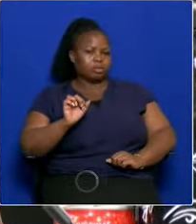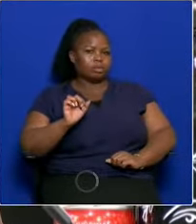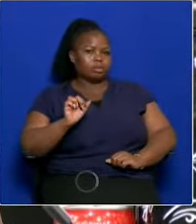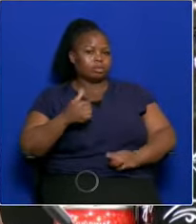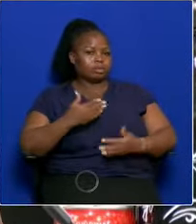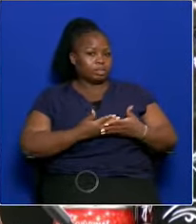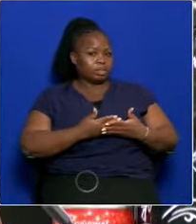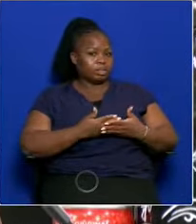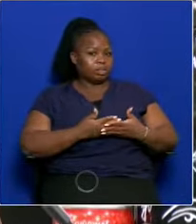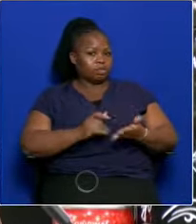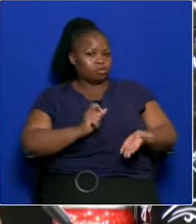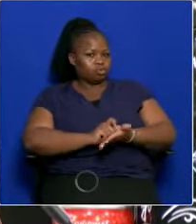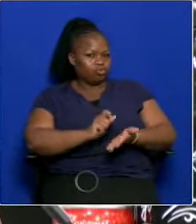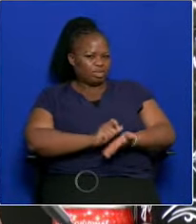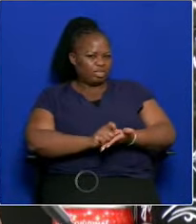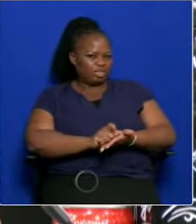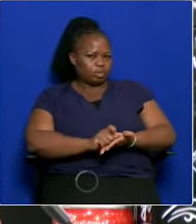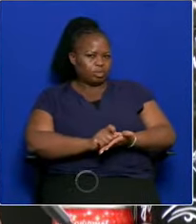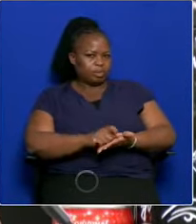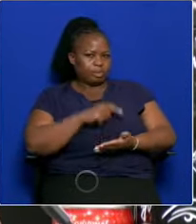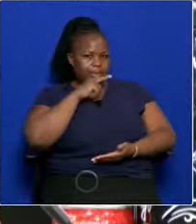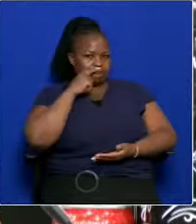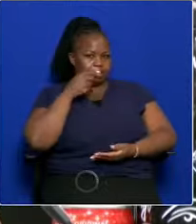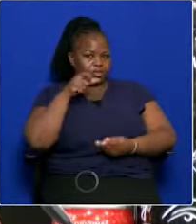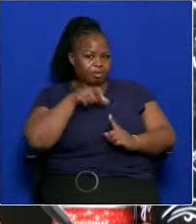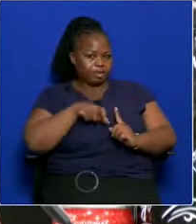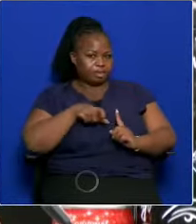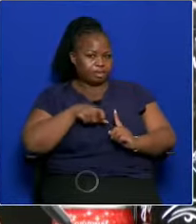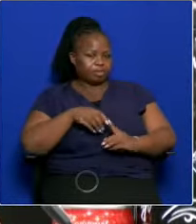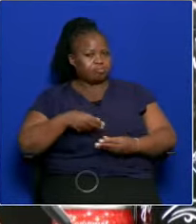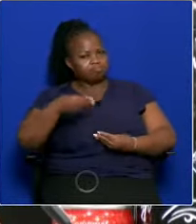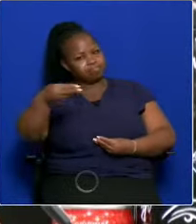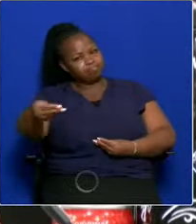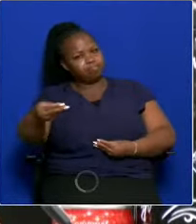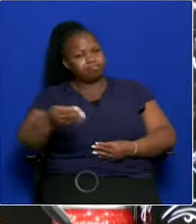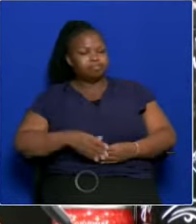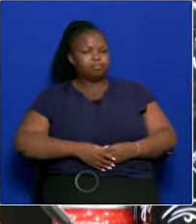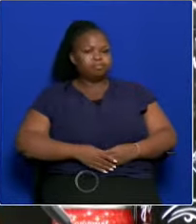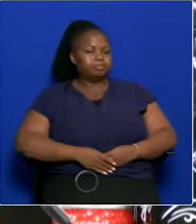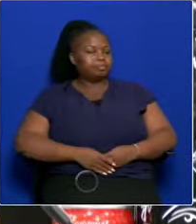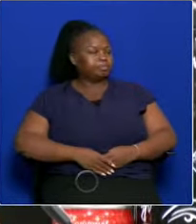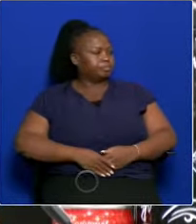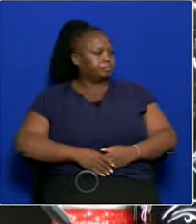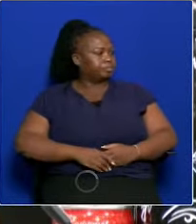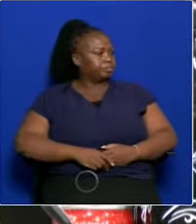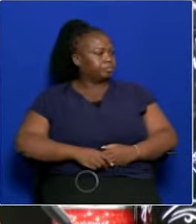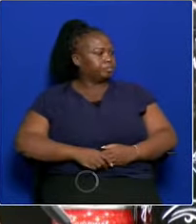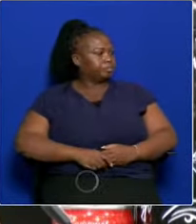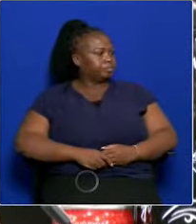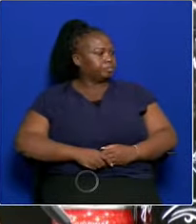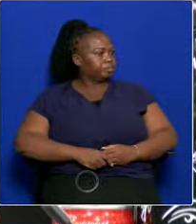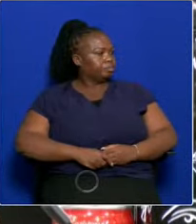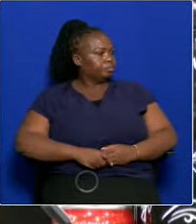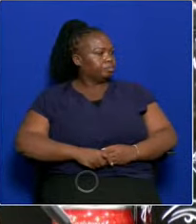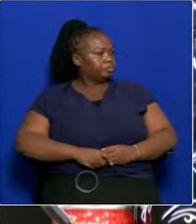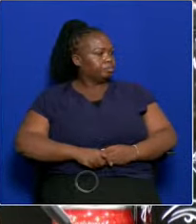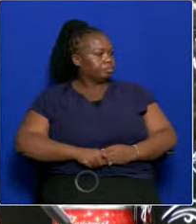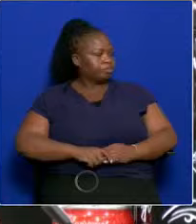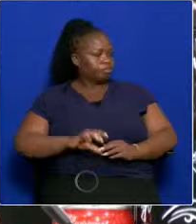down? And then you can show it to the commissioners and then we can have sight of